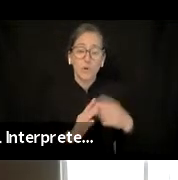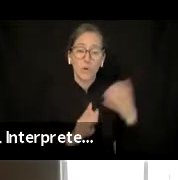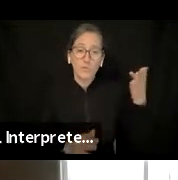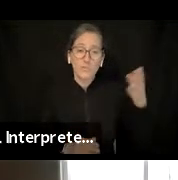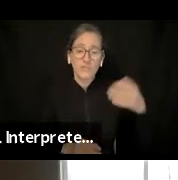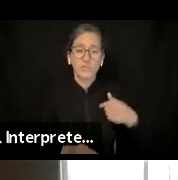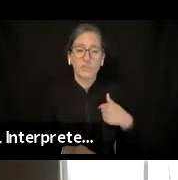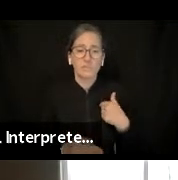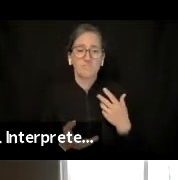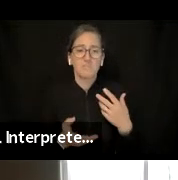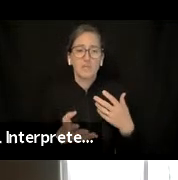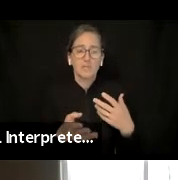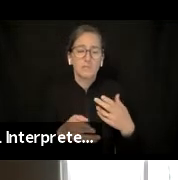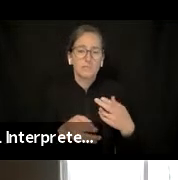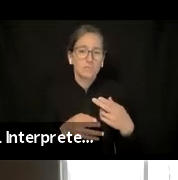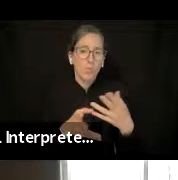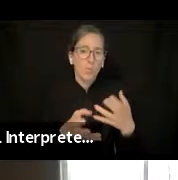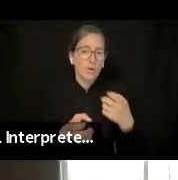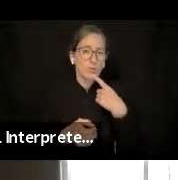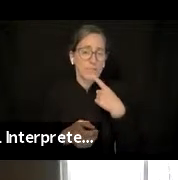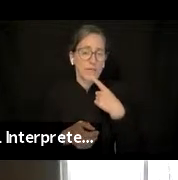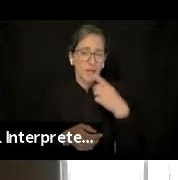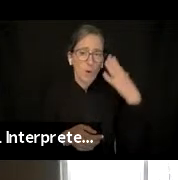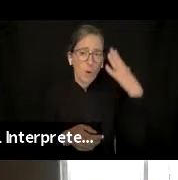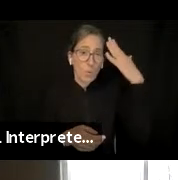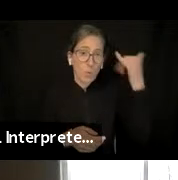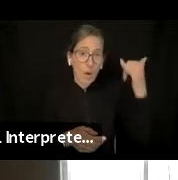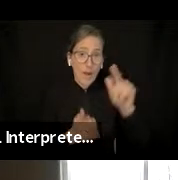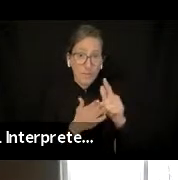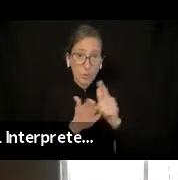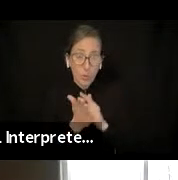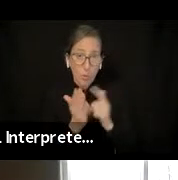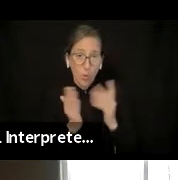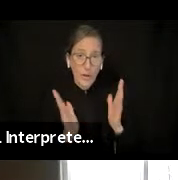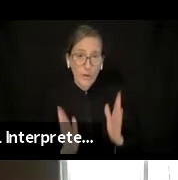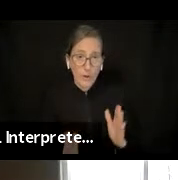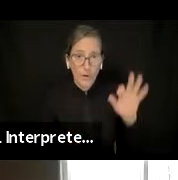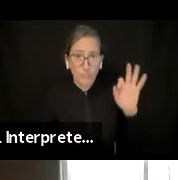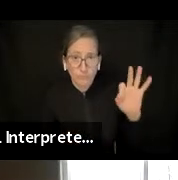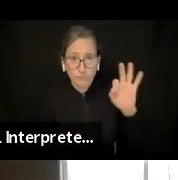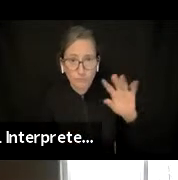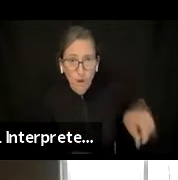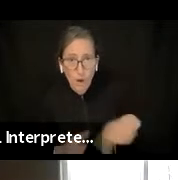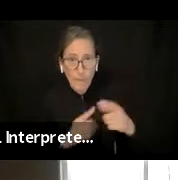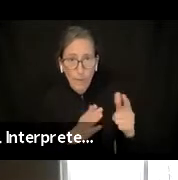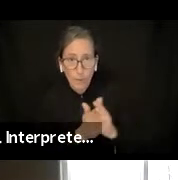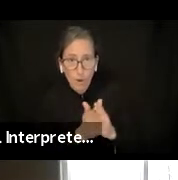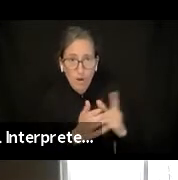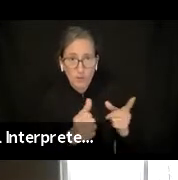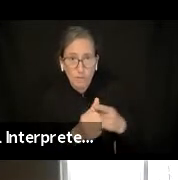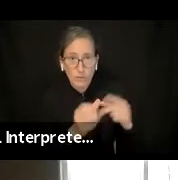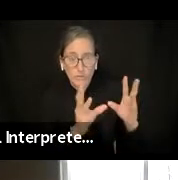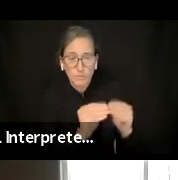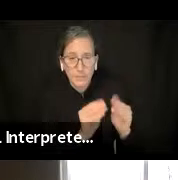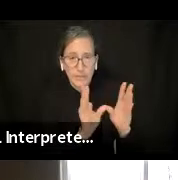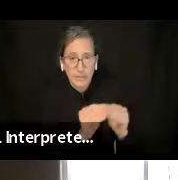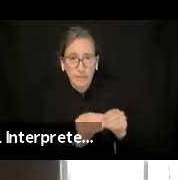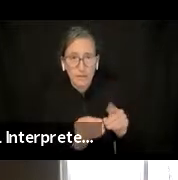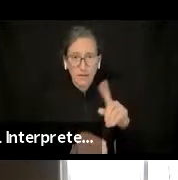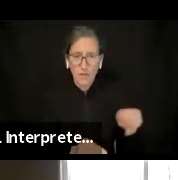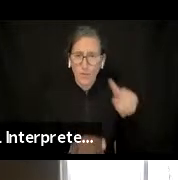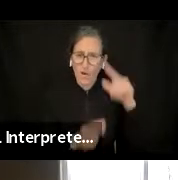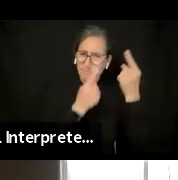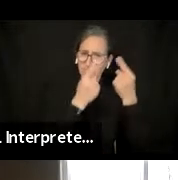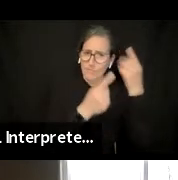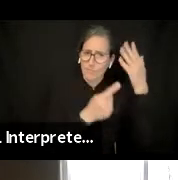to say, like, why is the lawyer talking at you about laws at your first meeting? You probably are wondering,